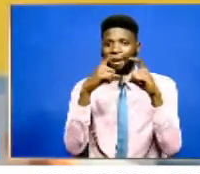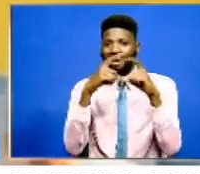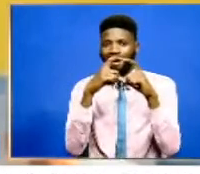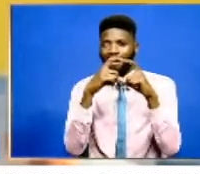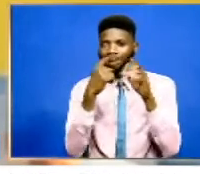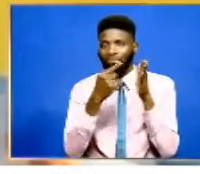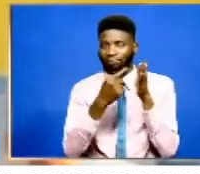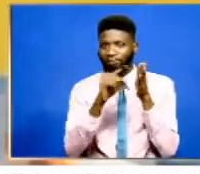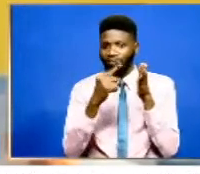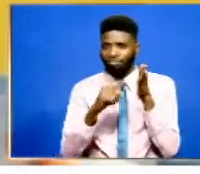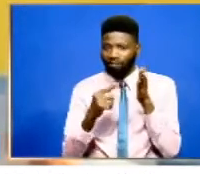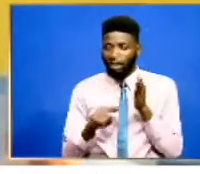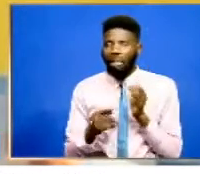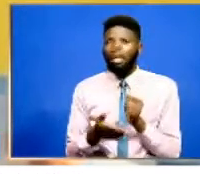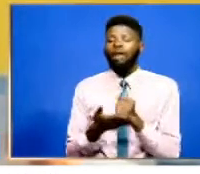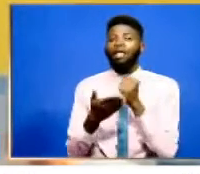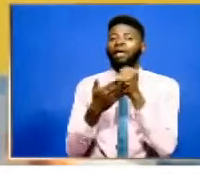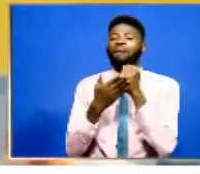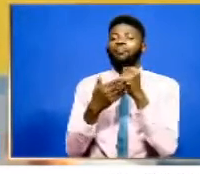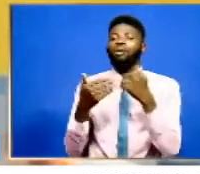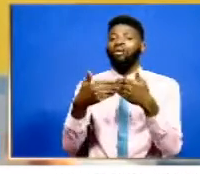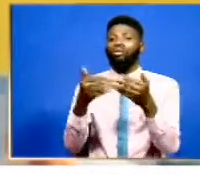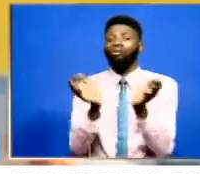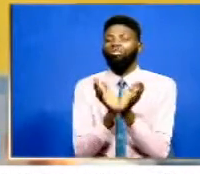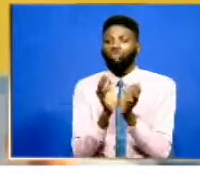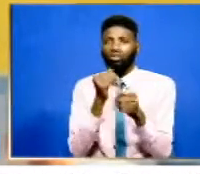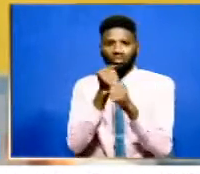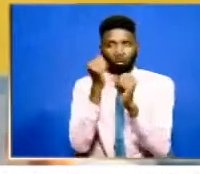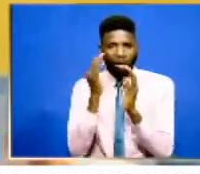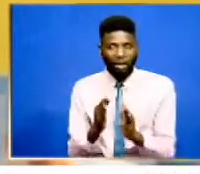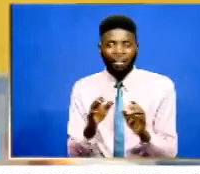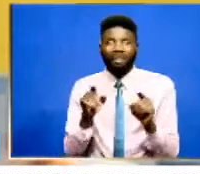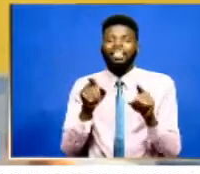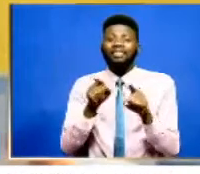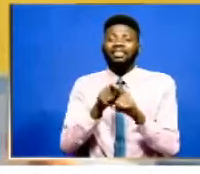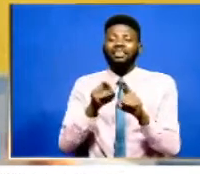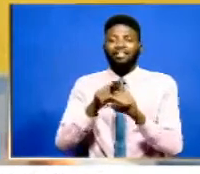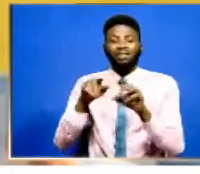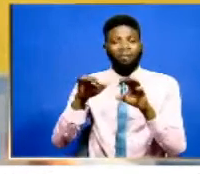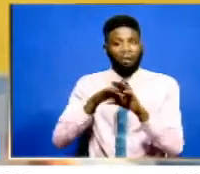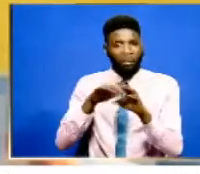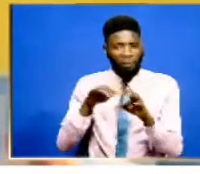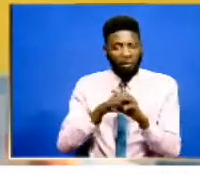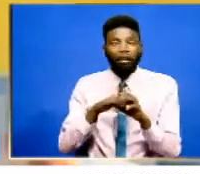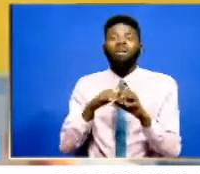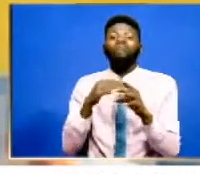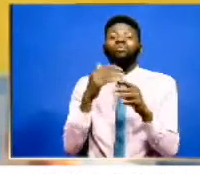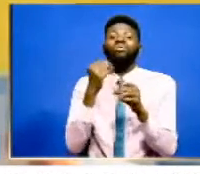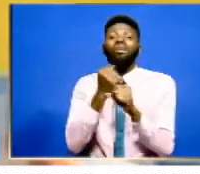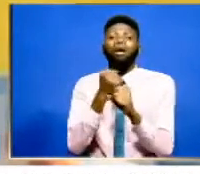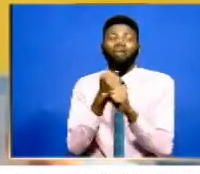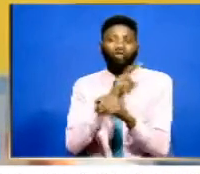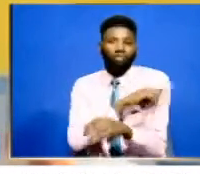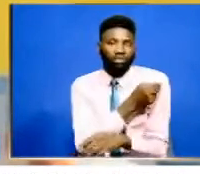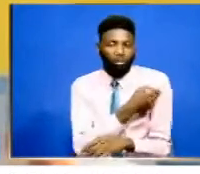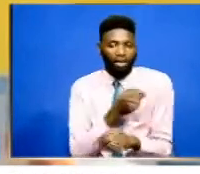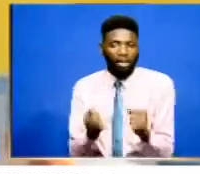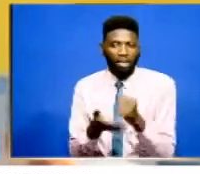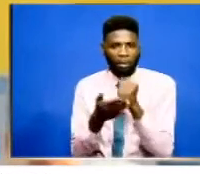members in identifying factors that could be responsible for increased numbers of